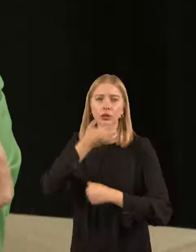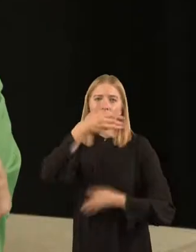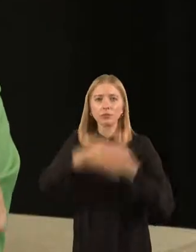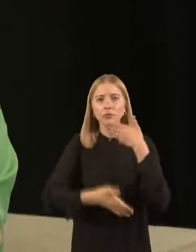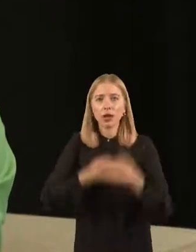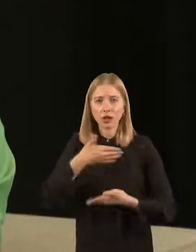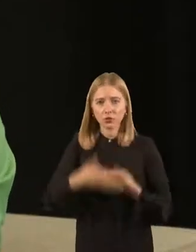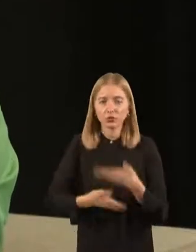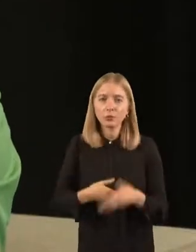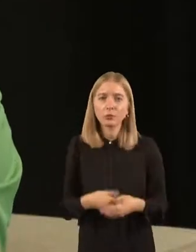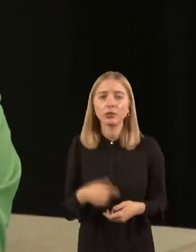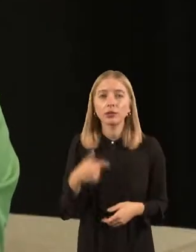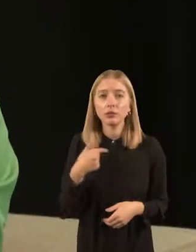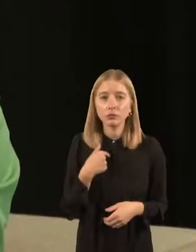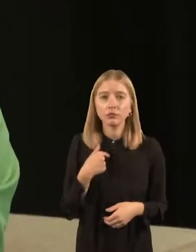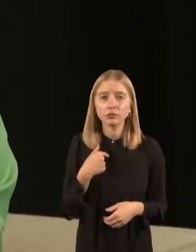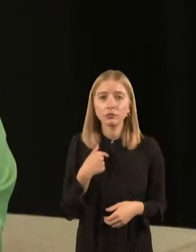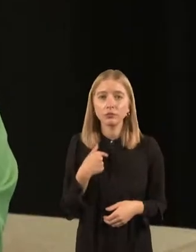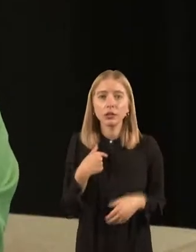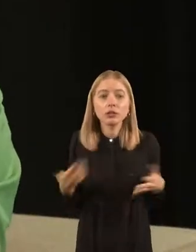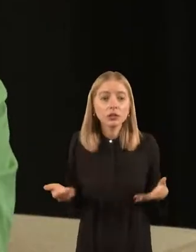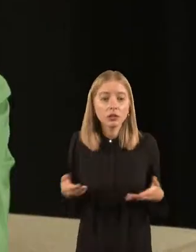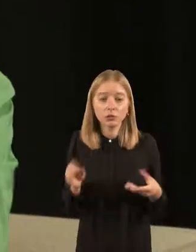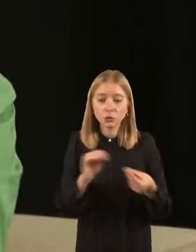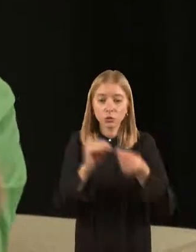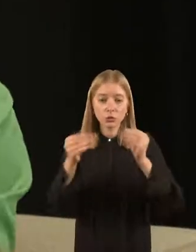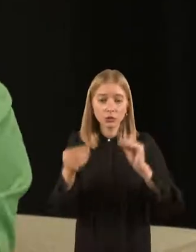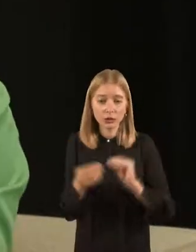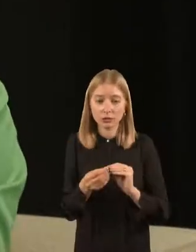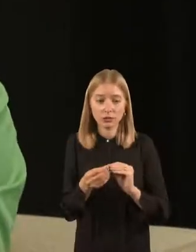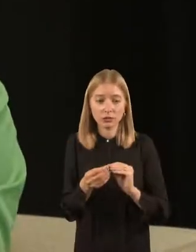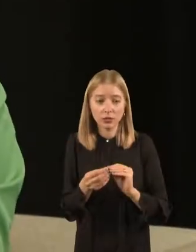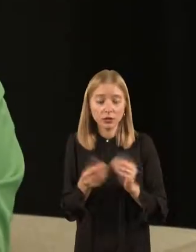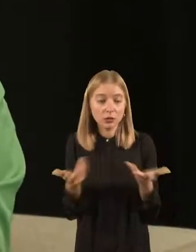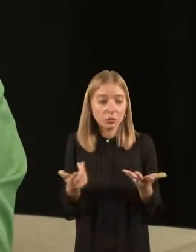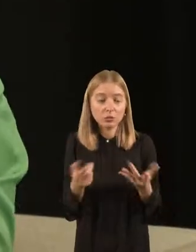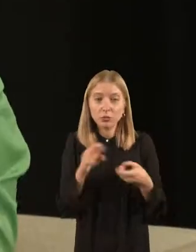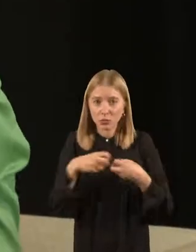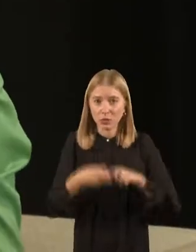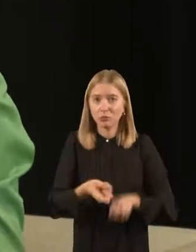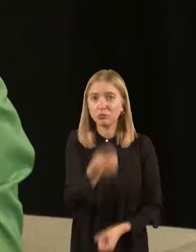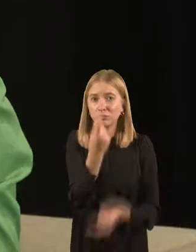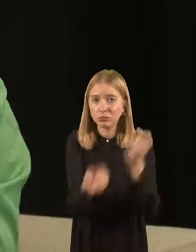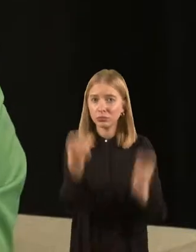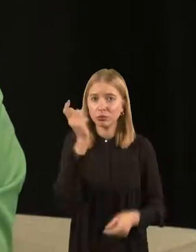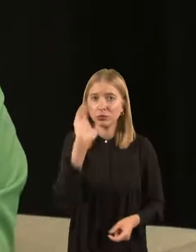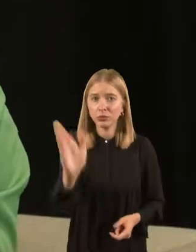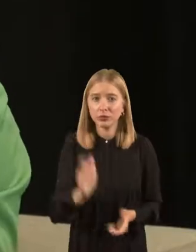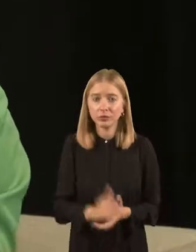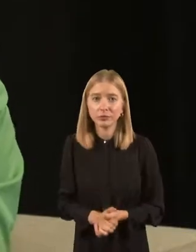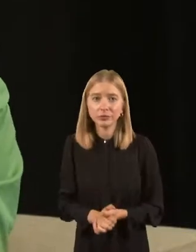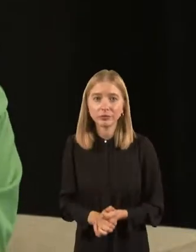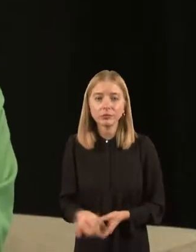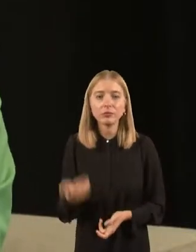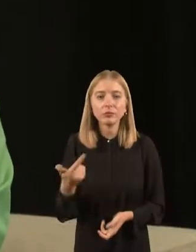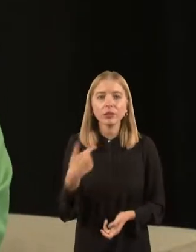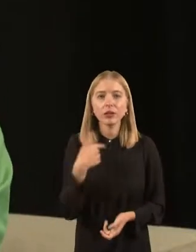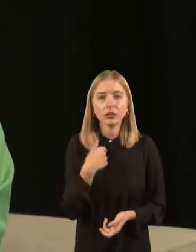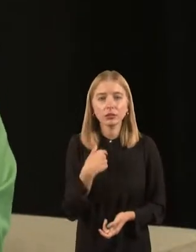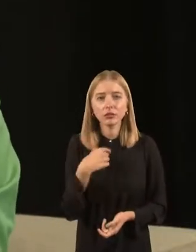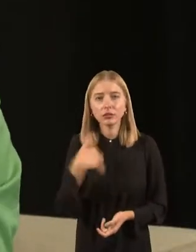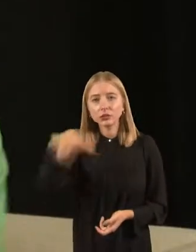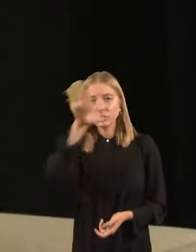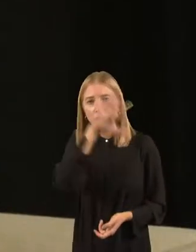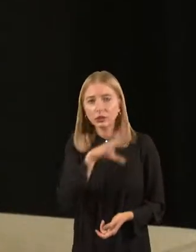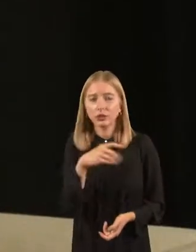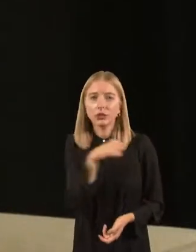economy, we could get the benefits from free exports and imports of raw materials and the like. So in